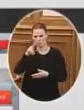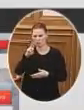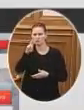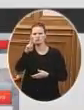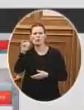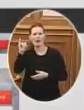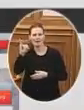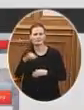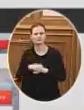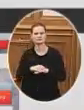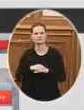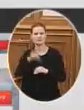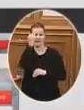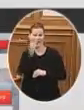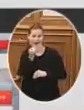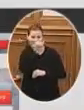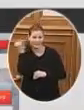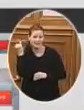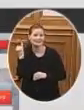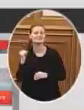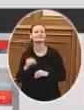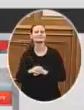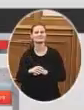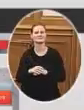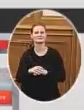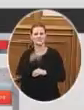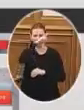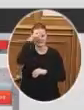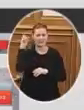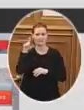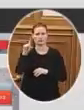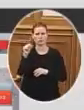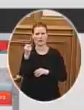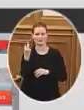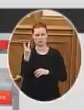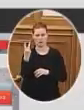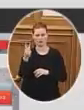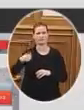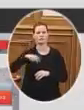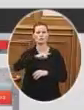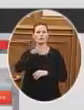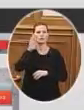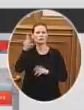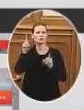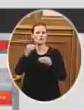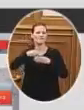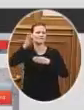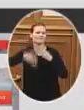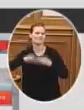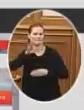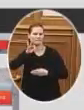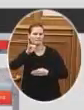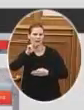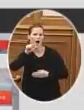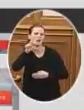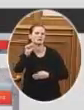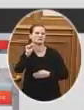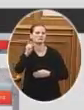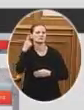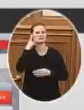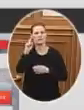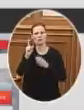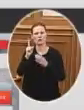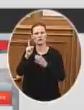Naples, Italy. And then in summer of 2012, San Francisco hosts the final stage of these World Series races. And that gives us a